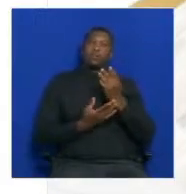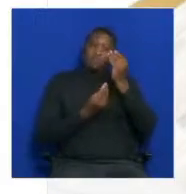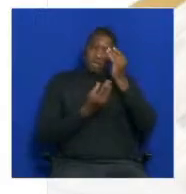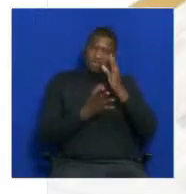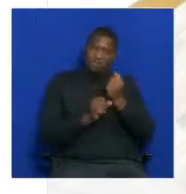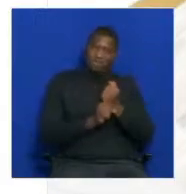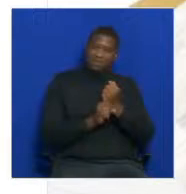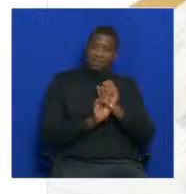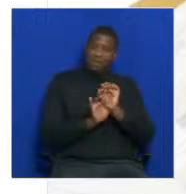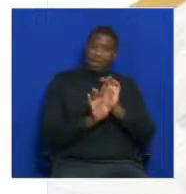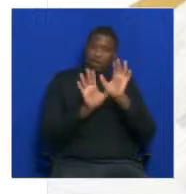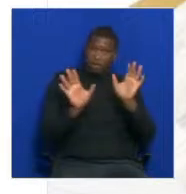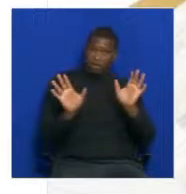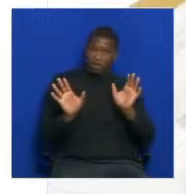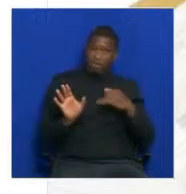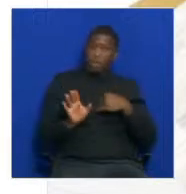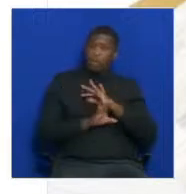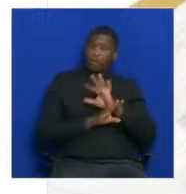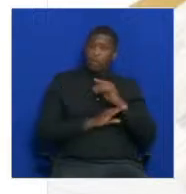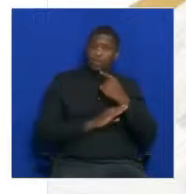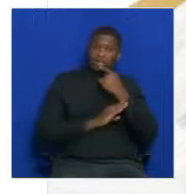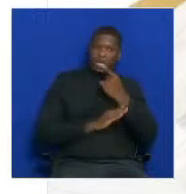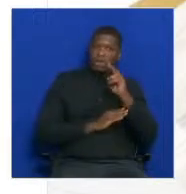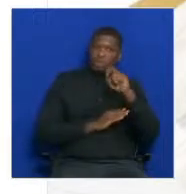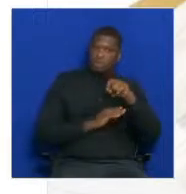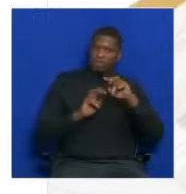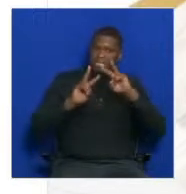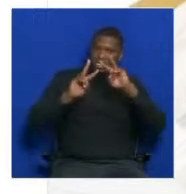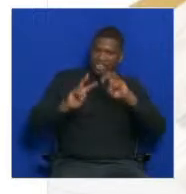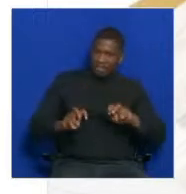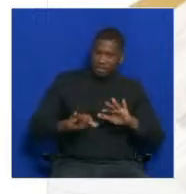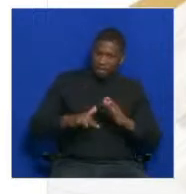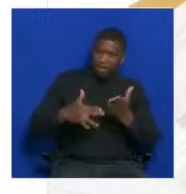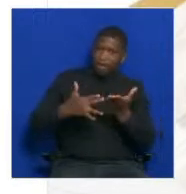there was no case to be investigated against CI